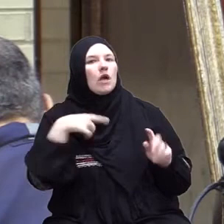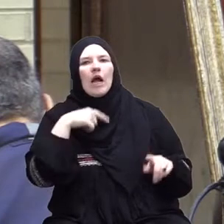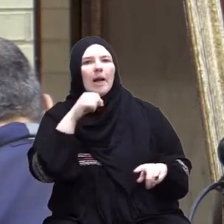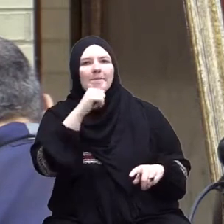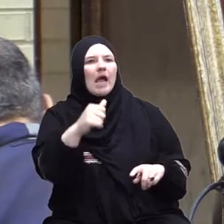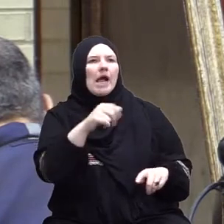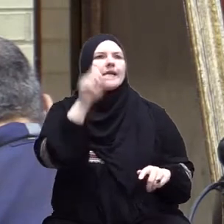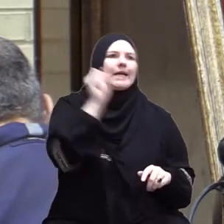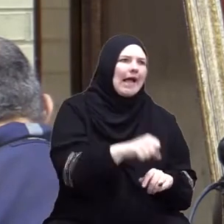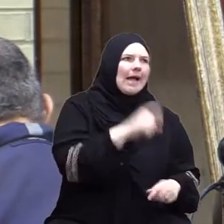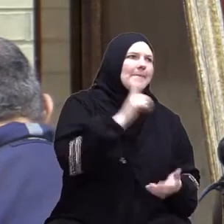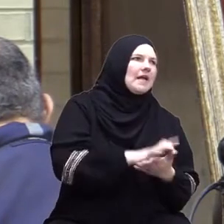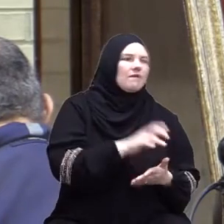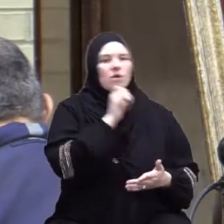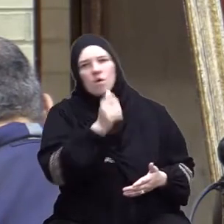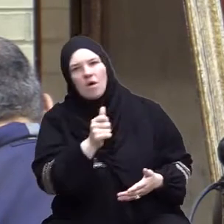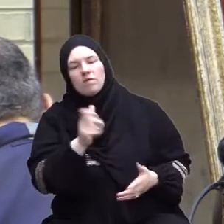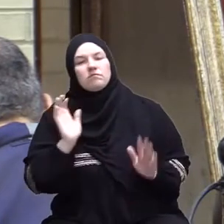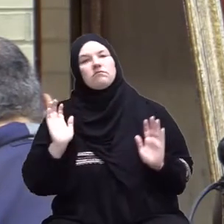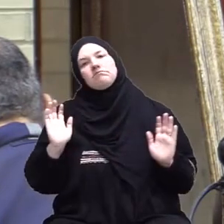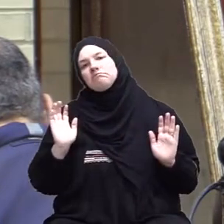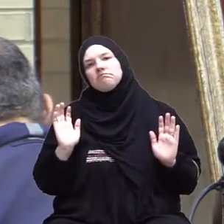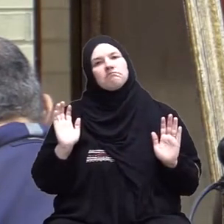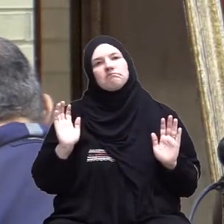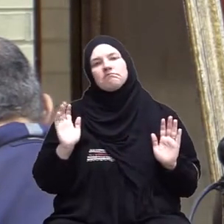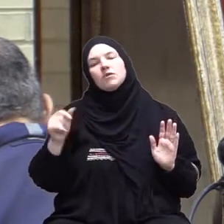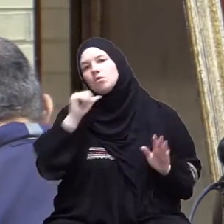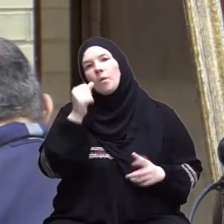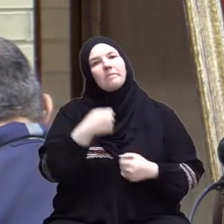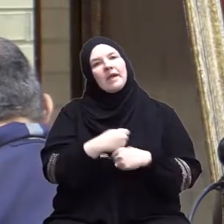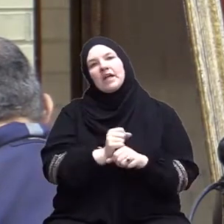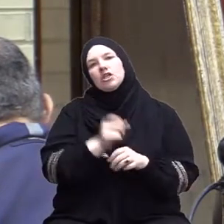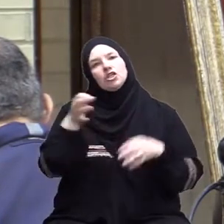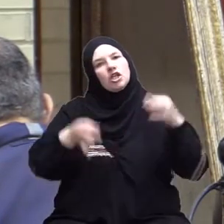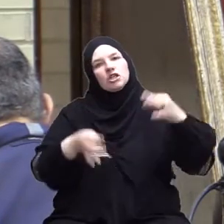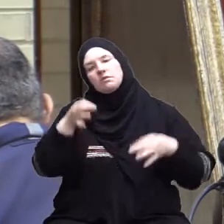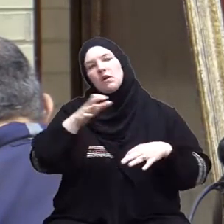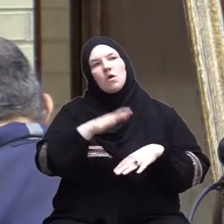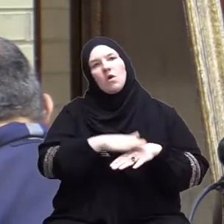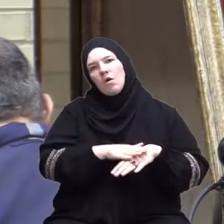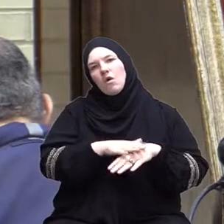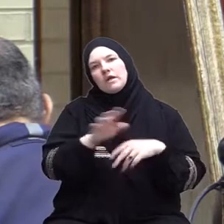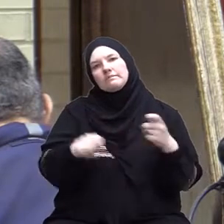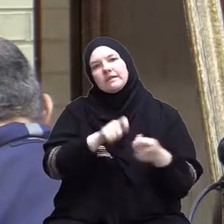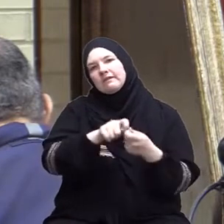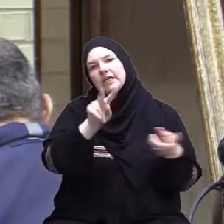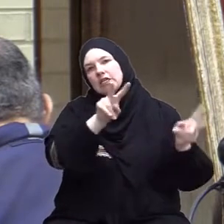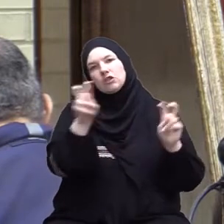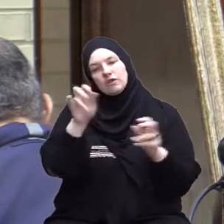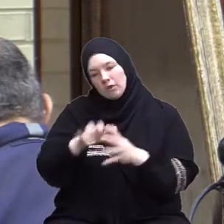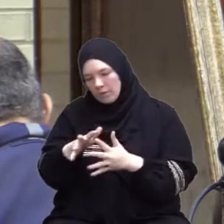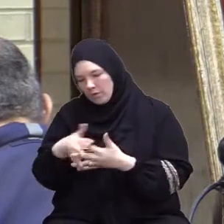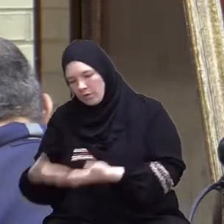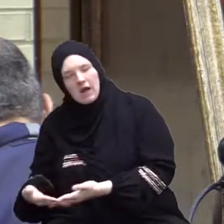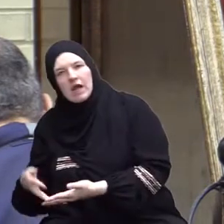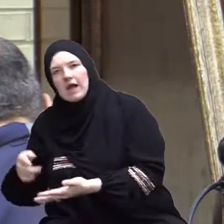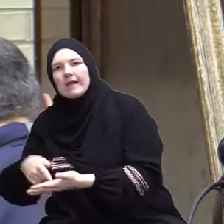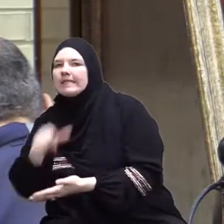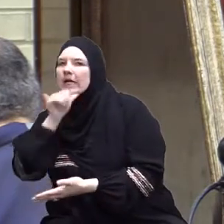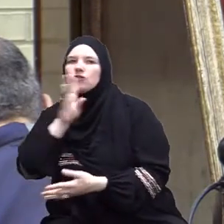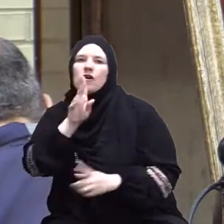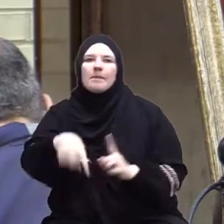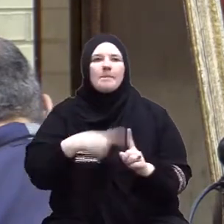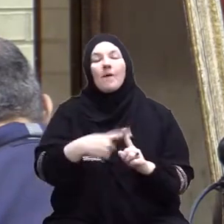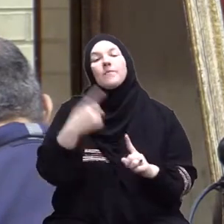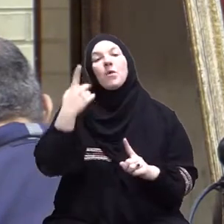judgment. So we don't make judgment on issues that the Quran is silent